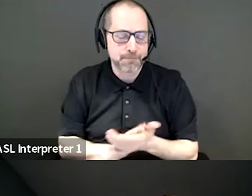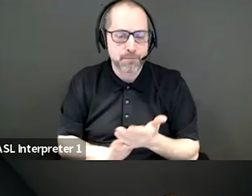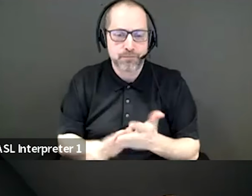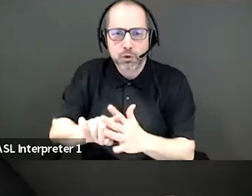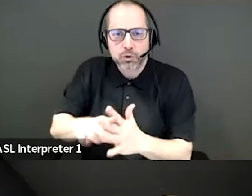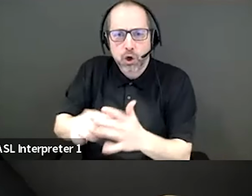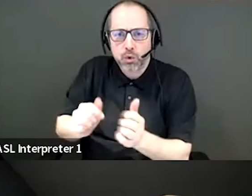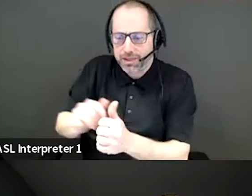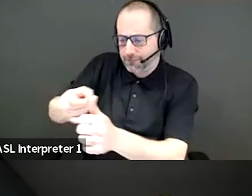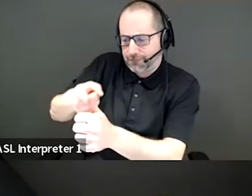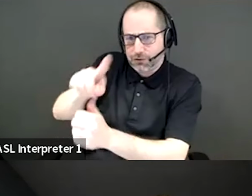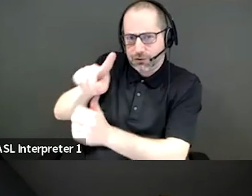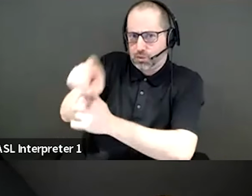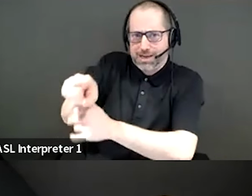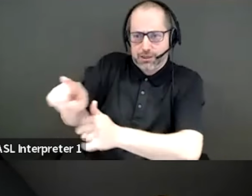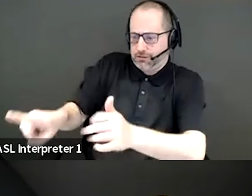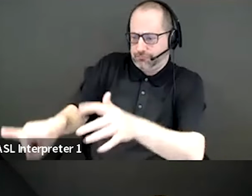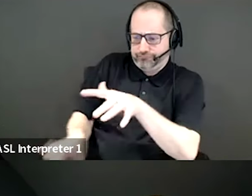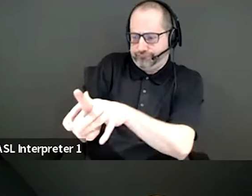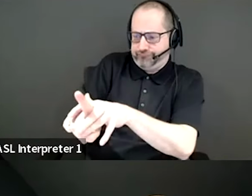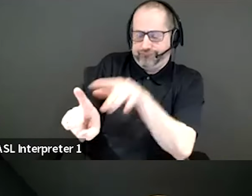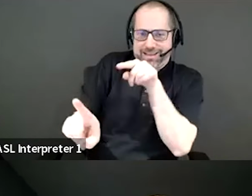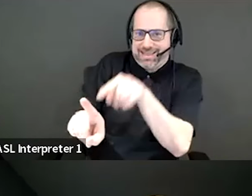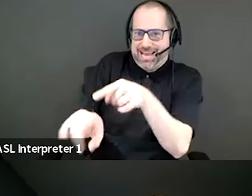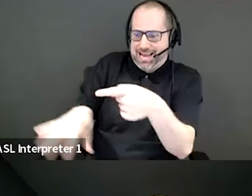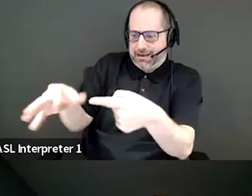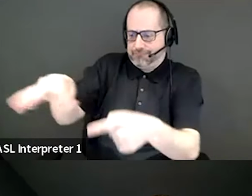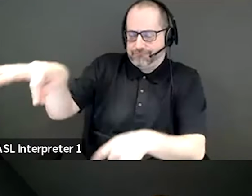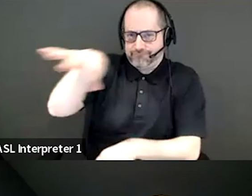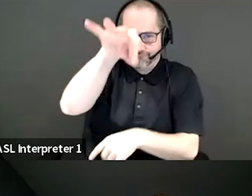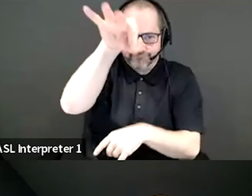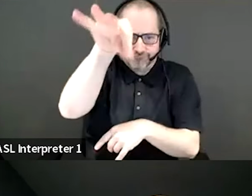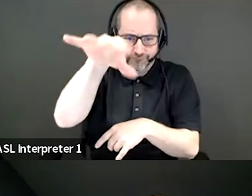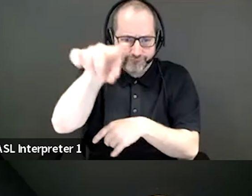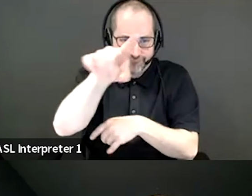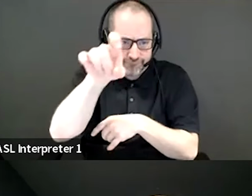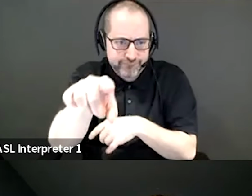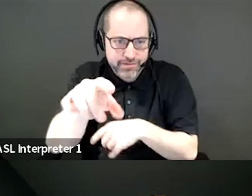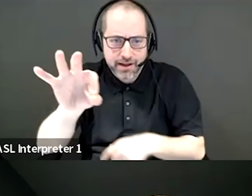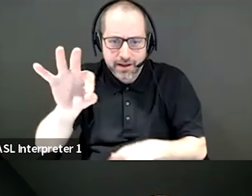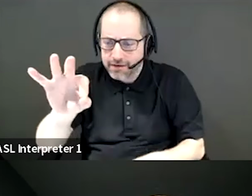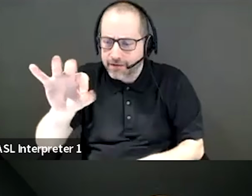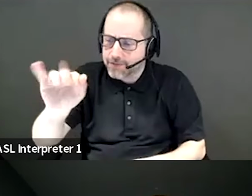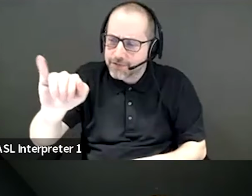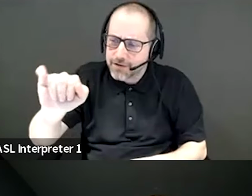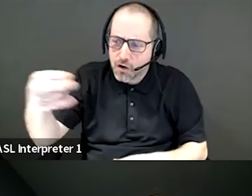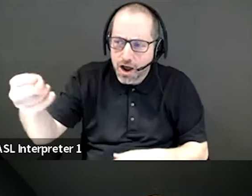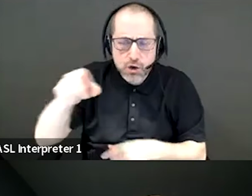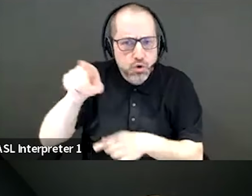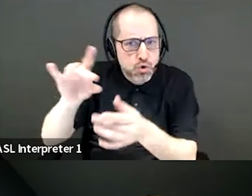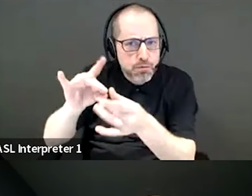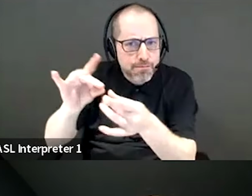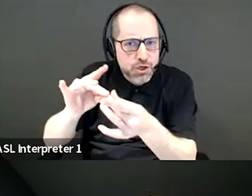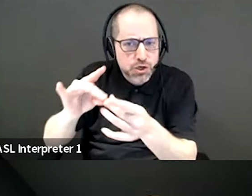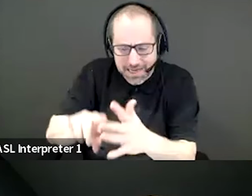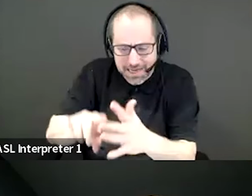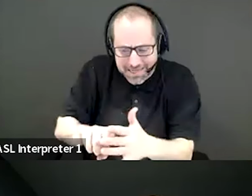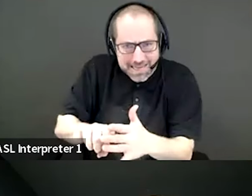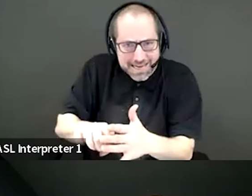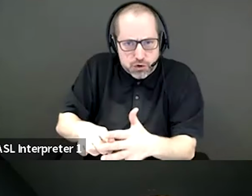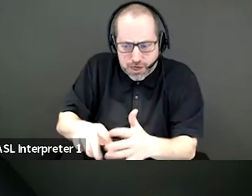very first question that came in. And you had mentioned, I believe far in the introduction, you spoke of the importance